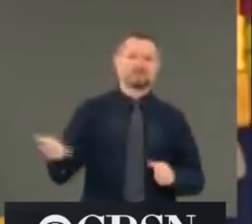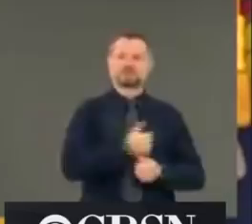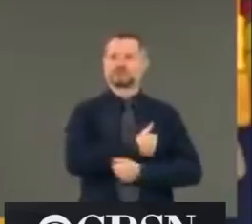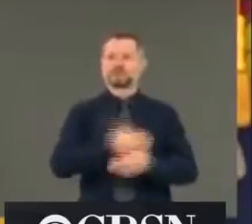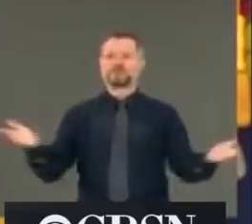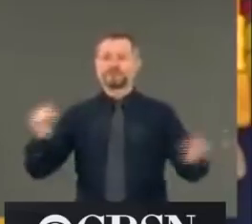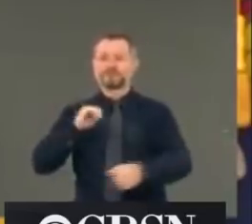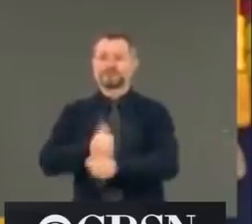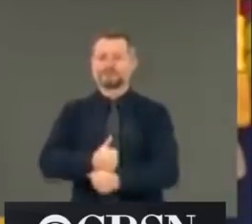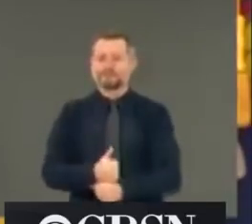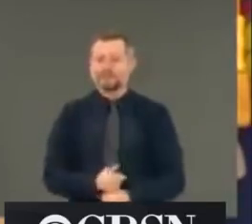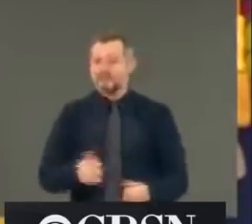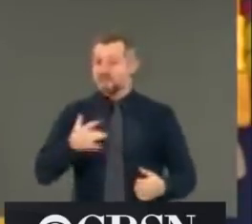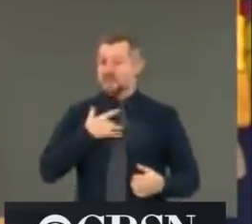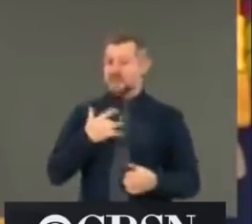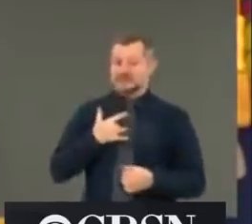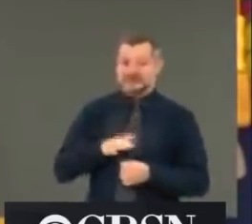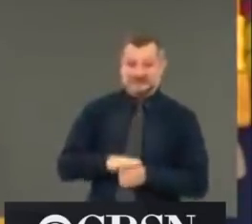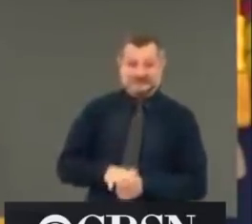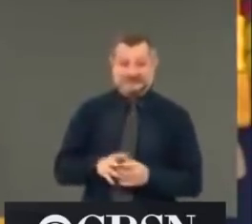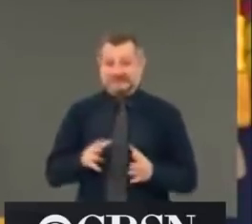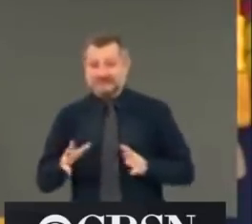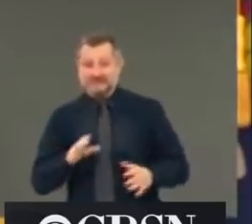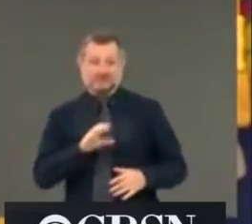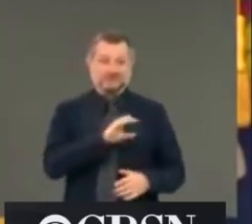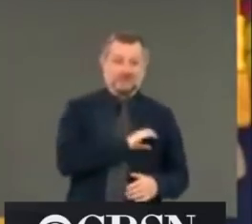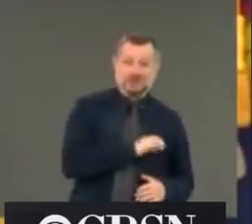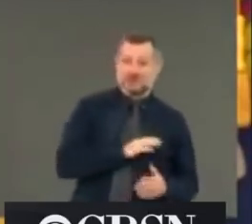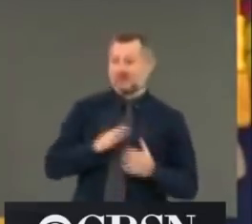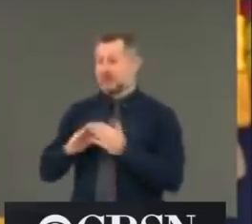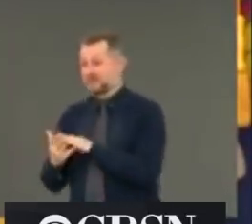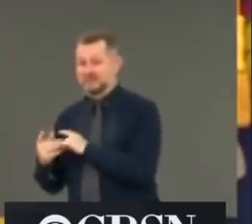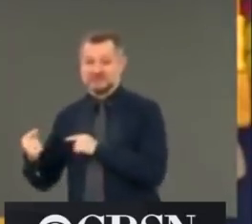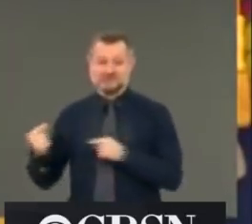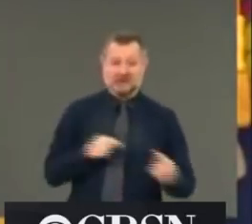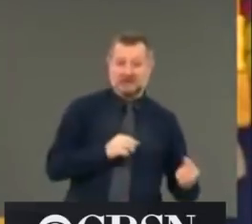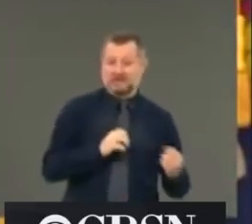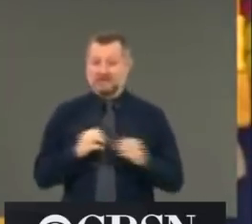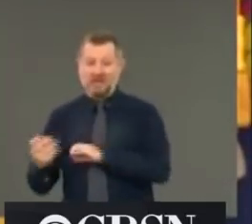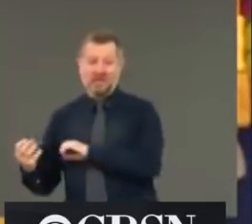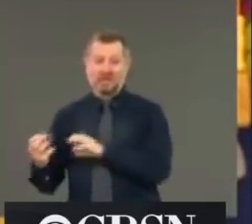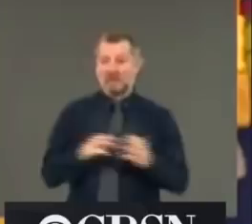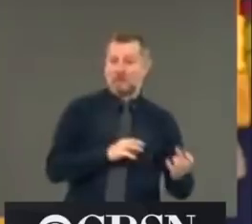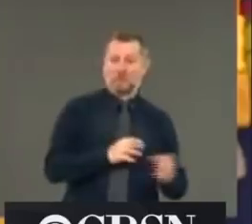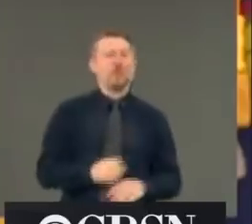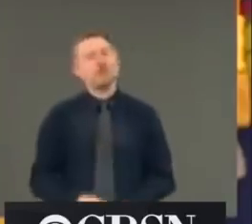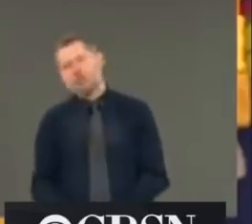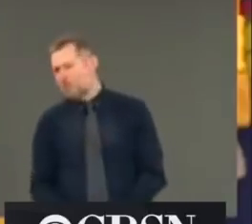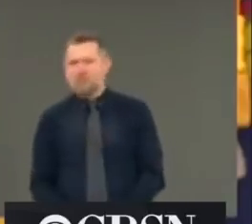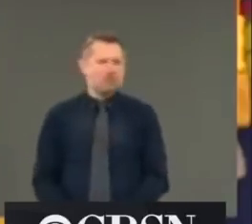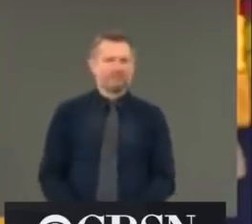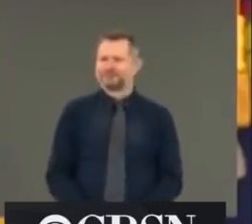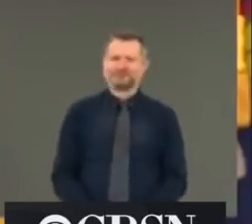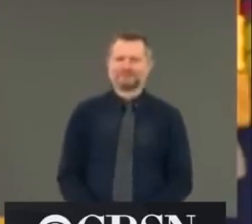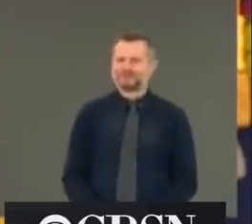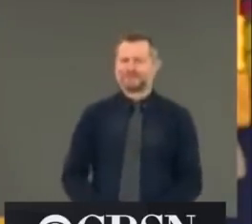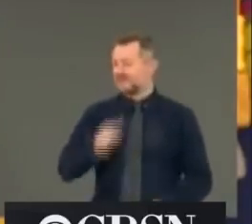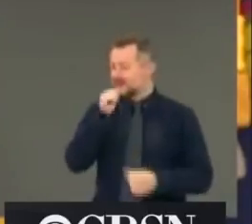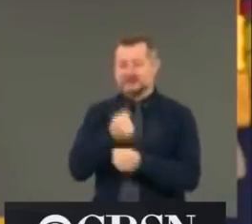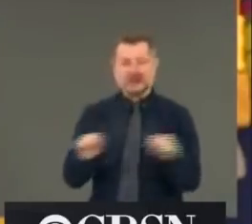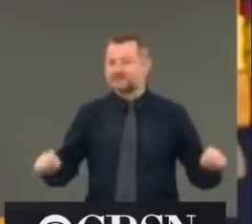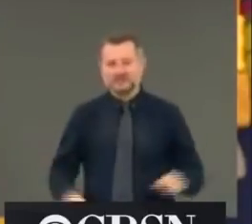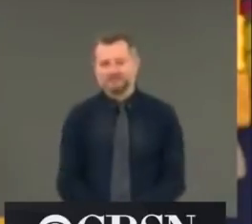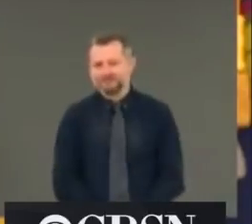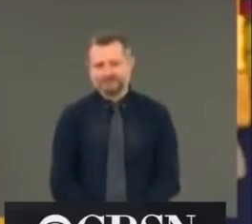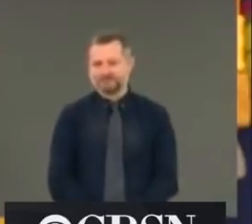this tension between the police and the community, this is a bad place for everyone, and